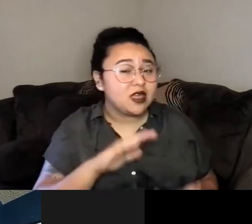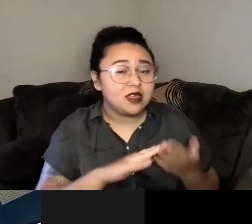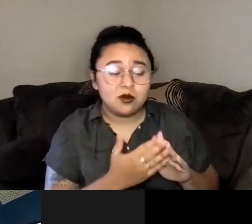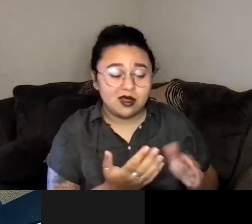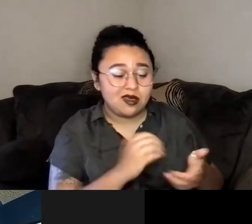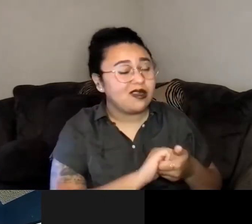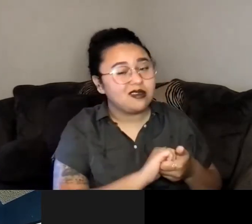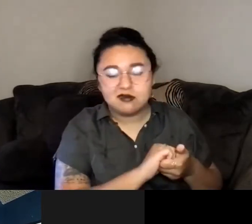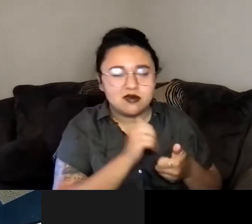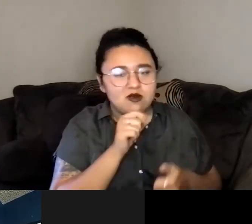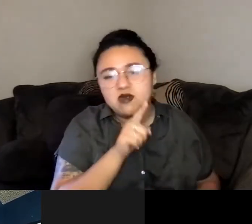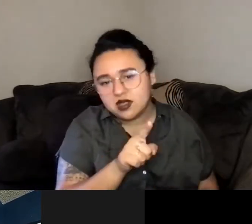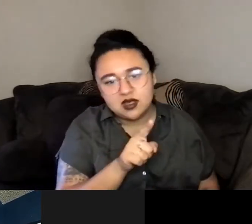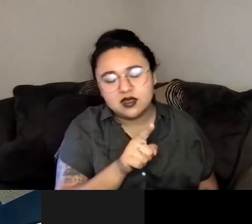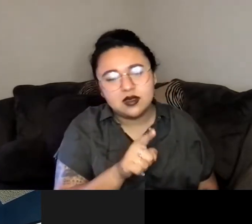difference because